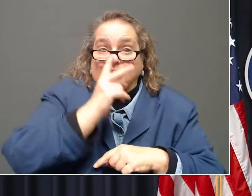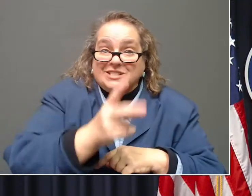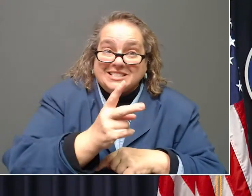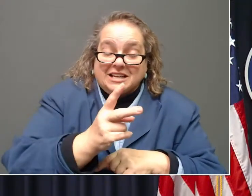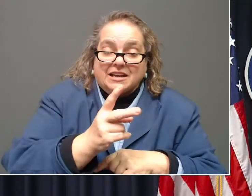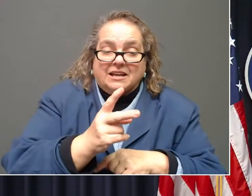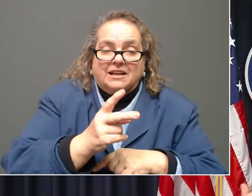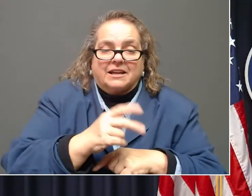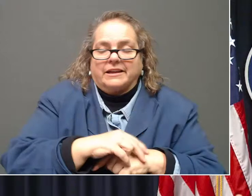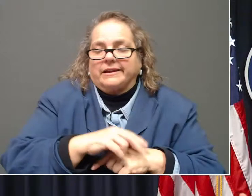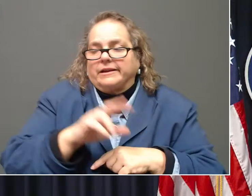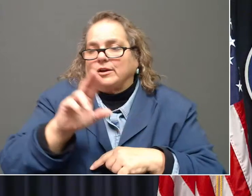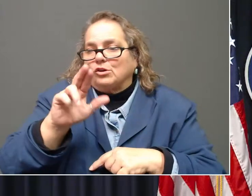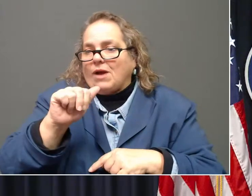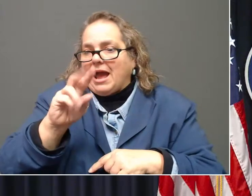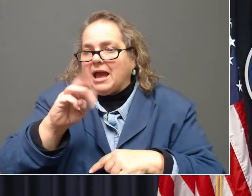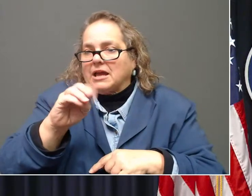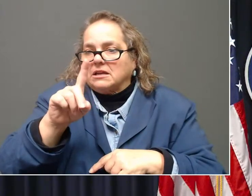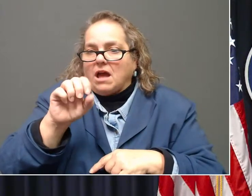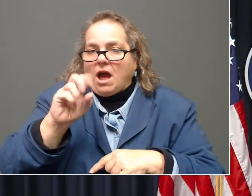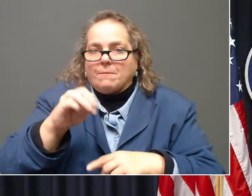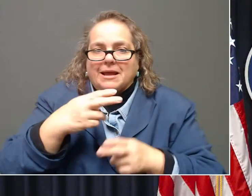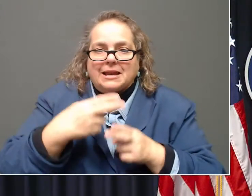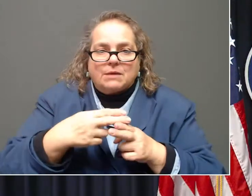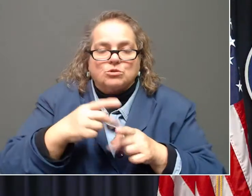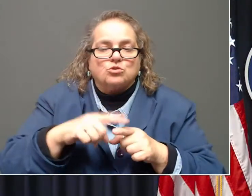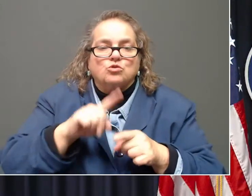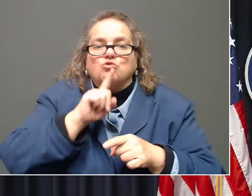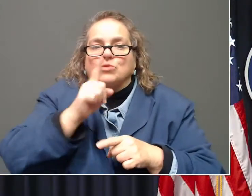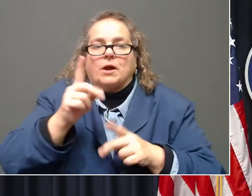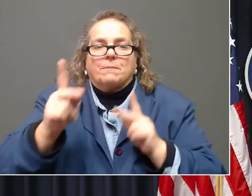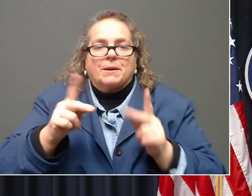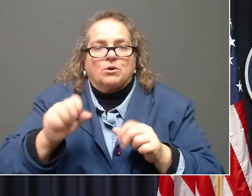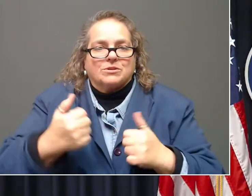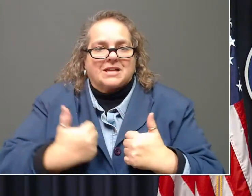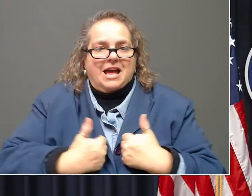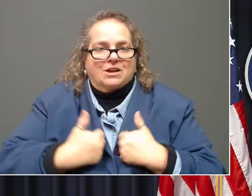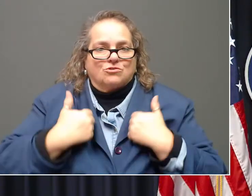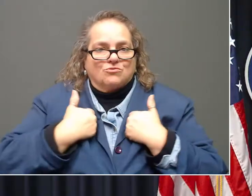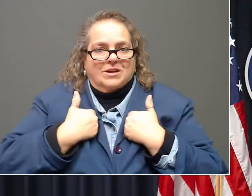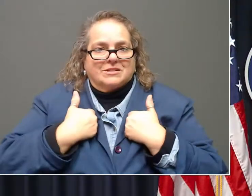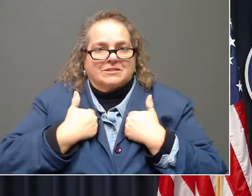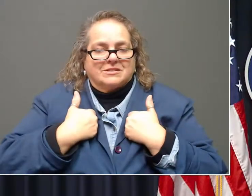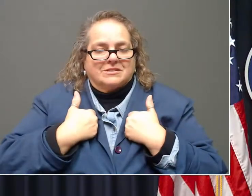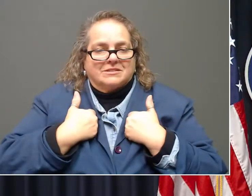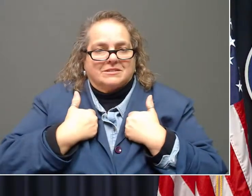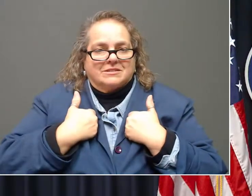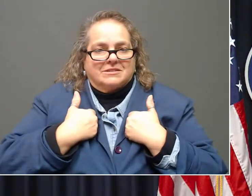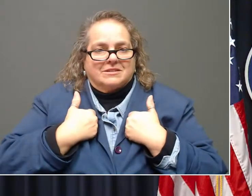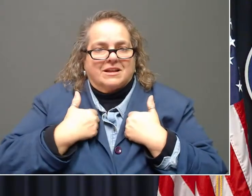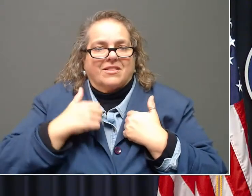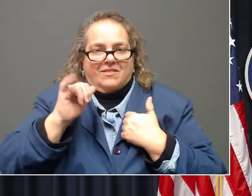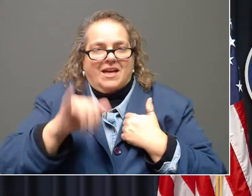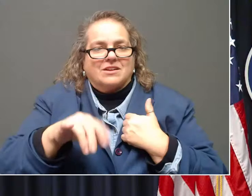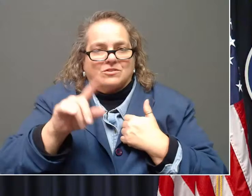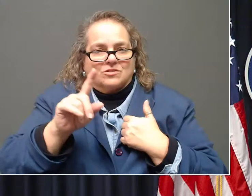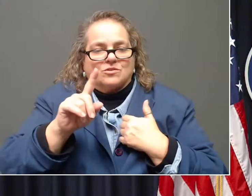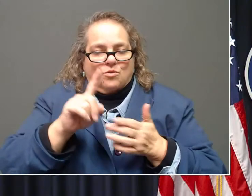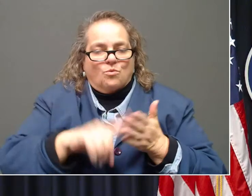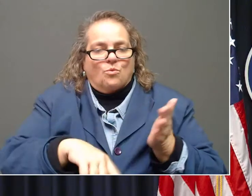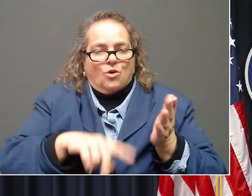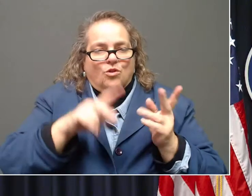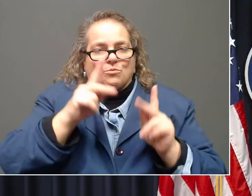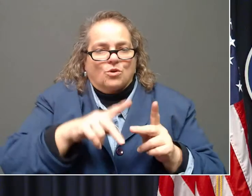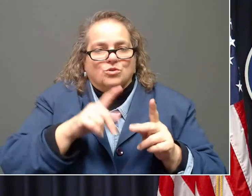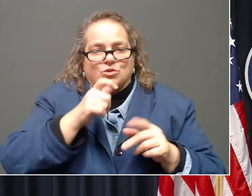On the second question, it shouldn't, because when you file, you will be providing those identification